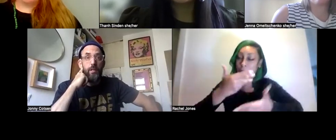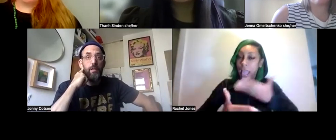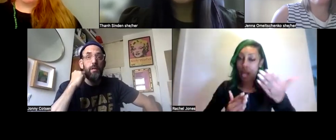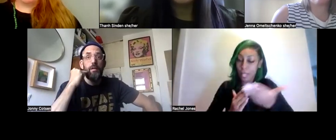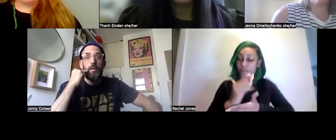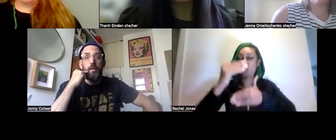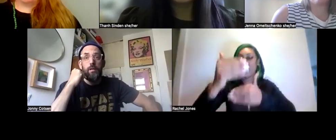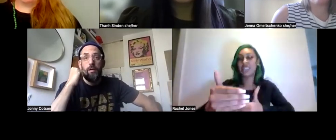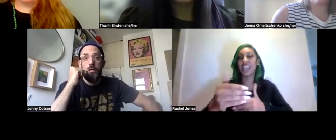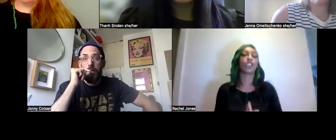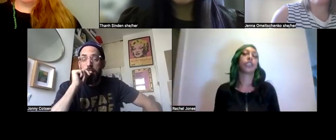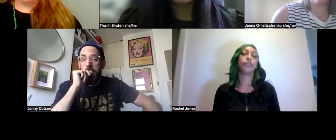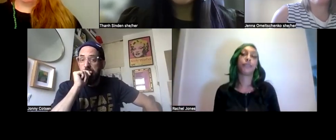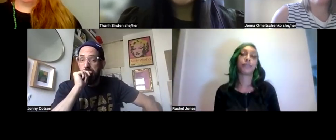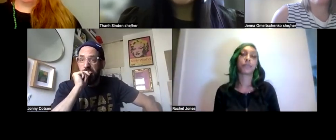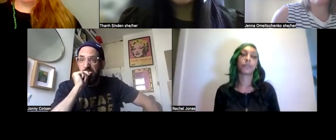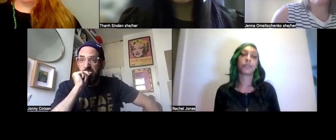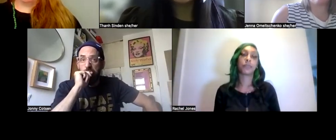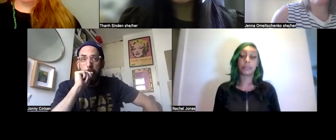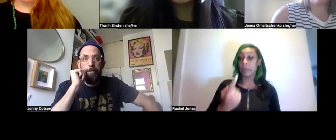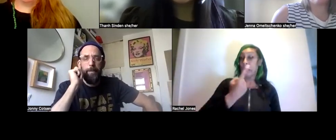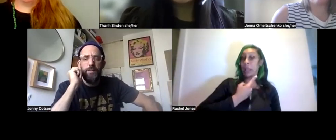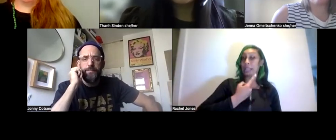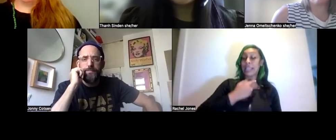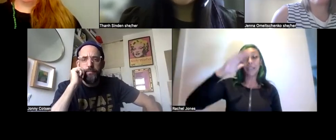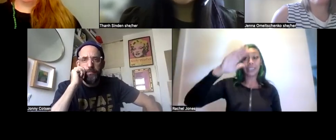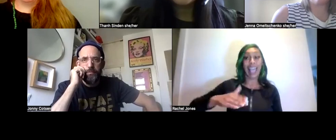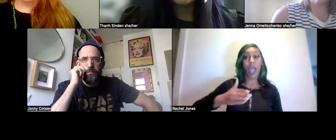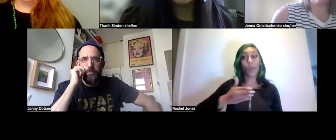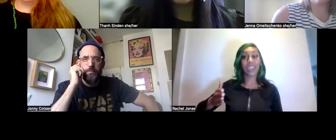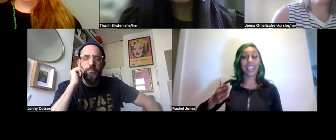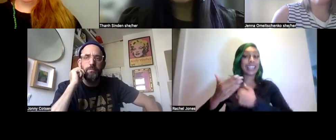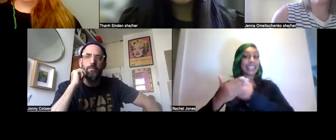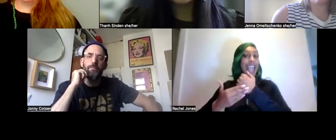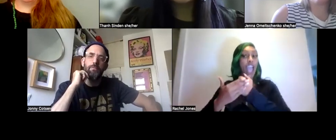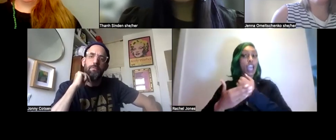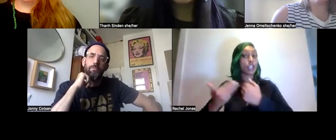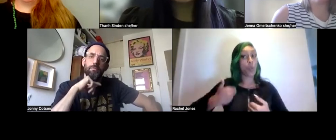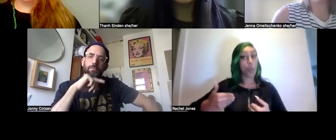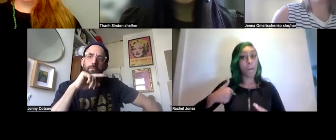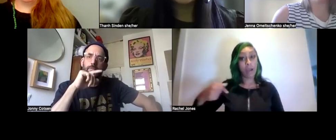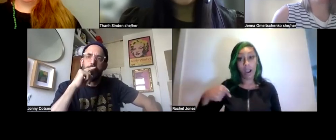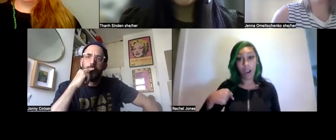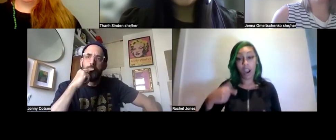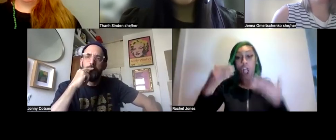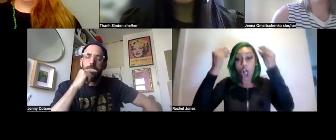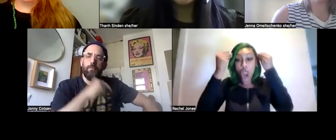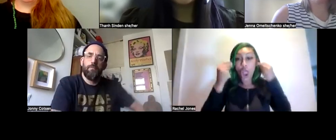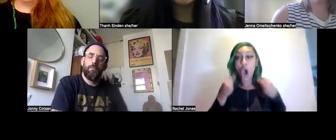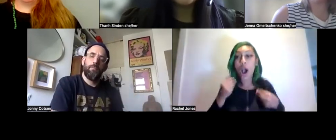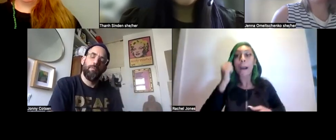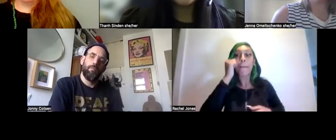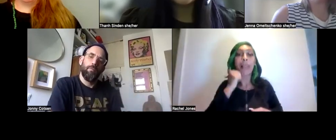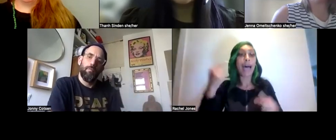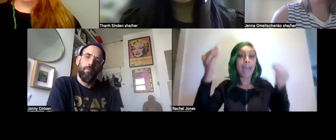as we go on. I am a Southeast Asian woman, and I have long black hair.